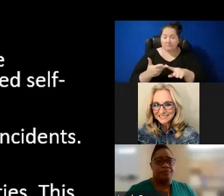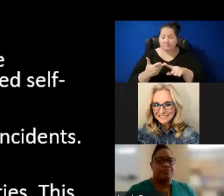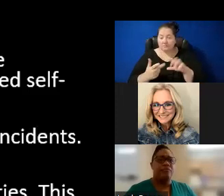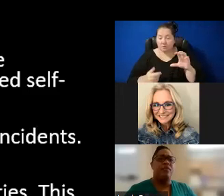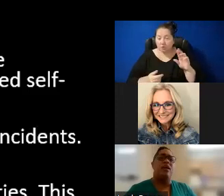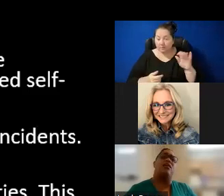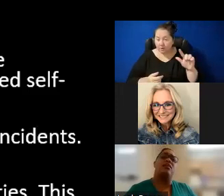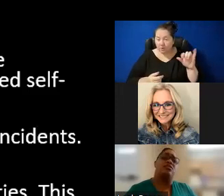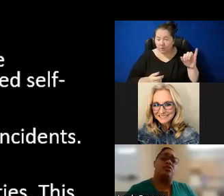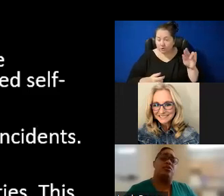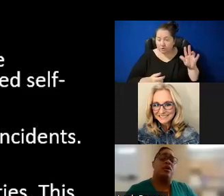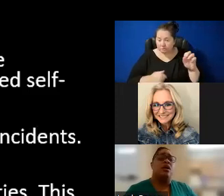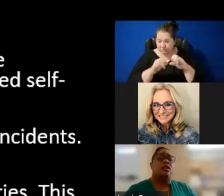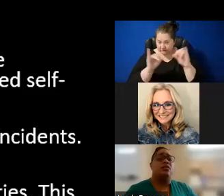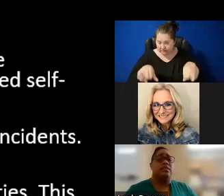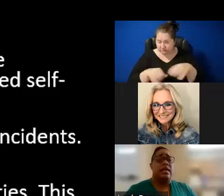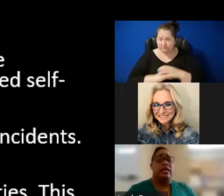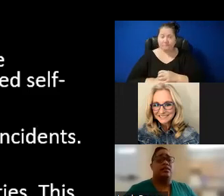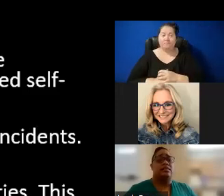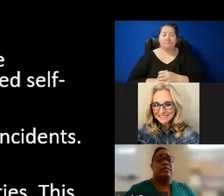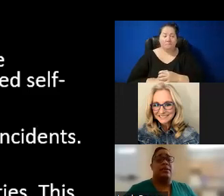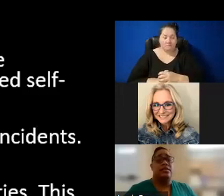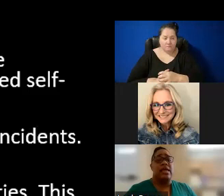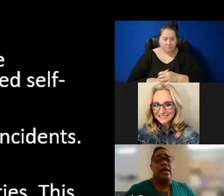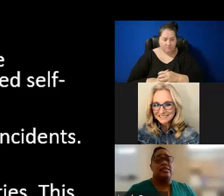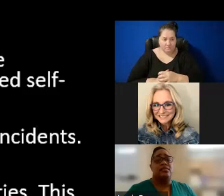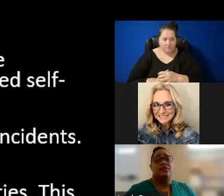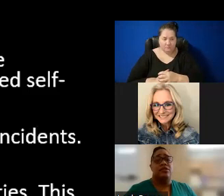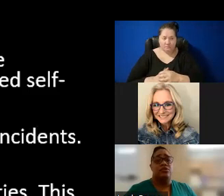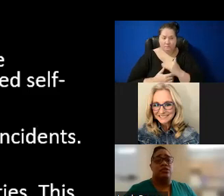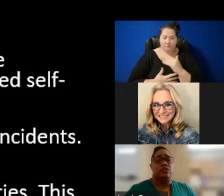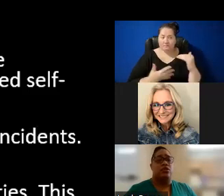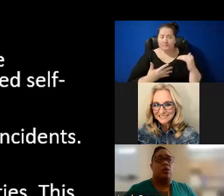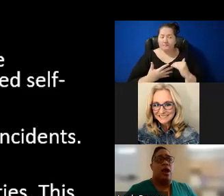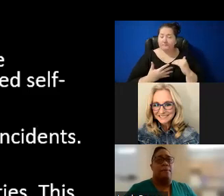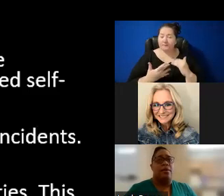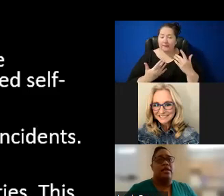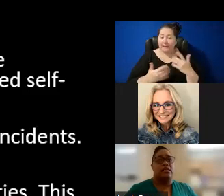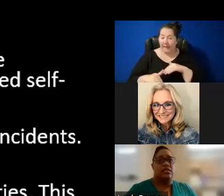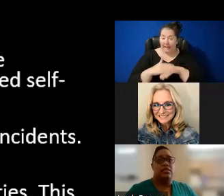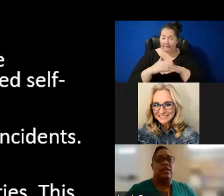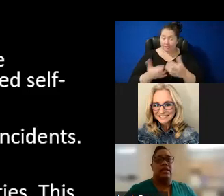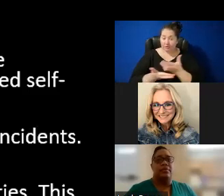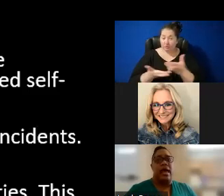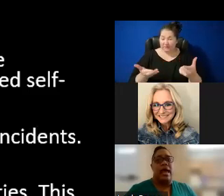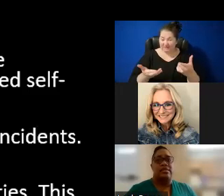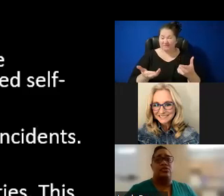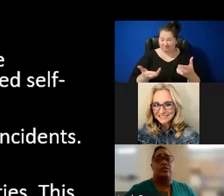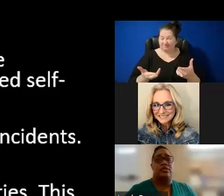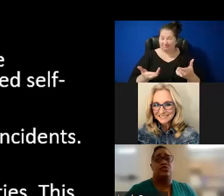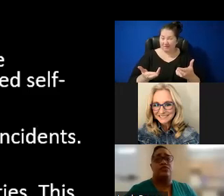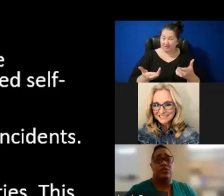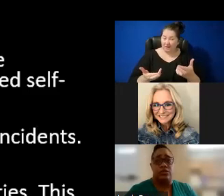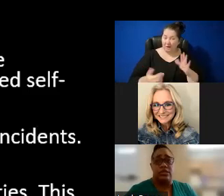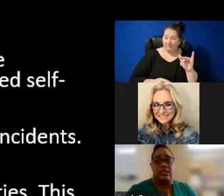system. It also looks like diminished access to resources. So our biases can limit access